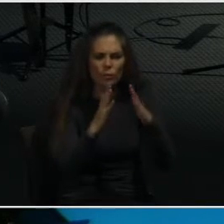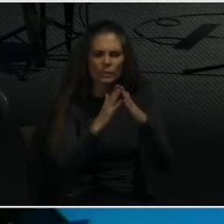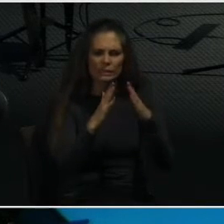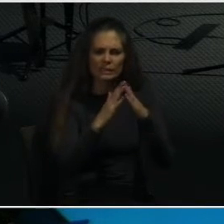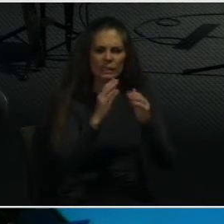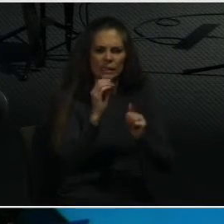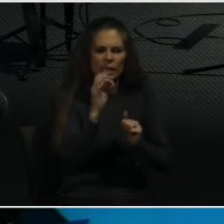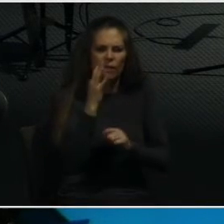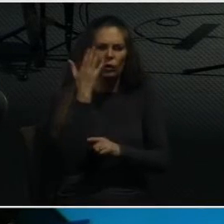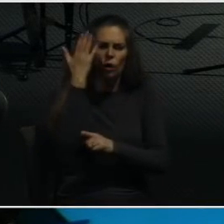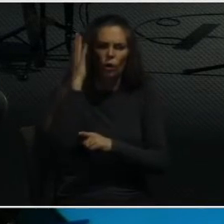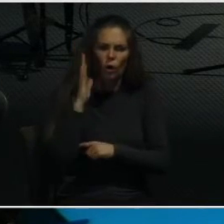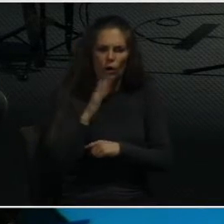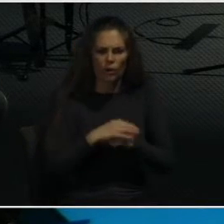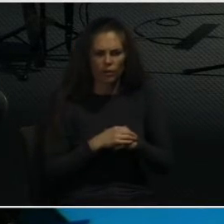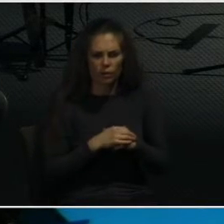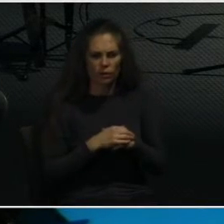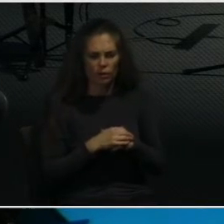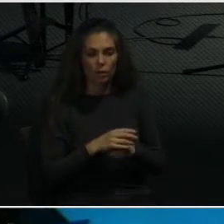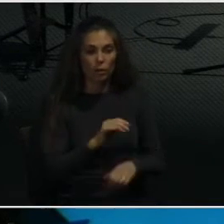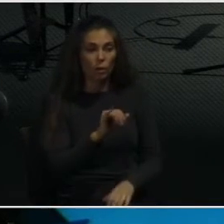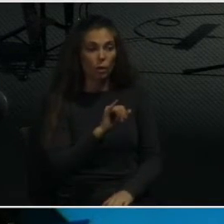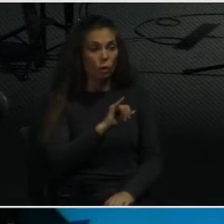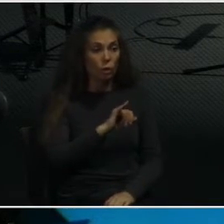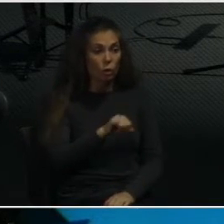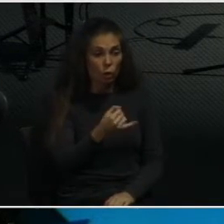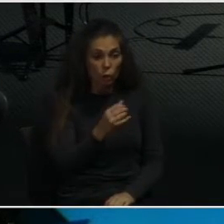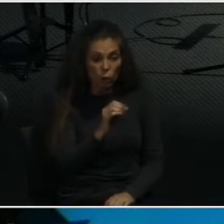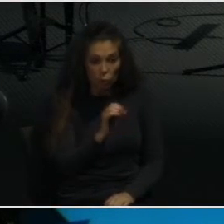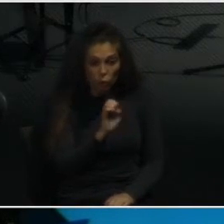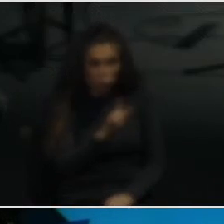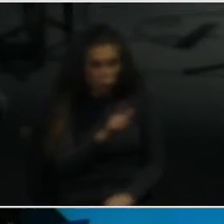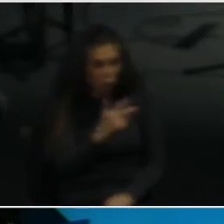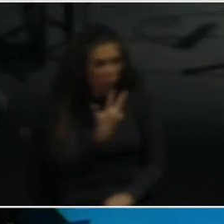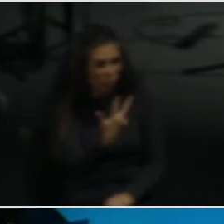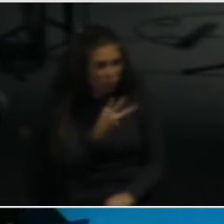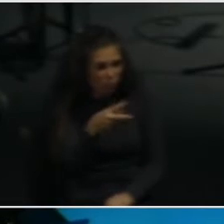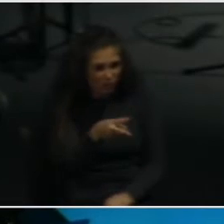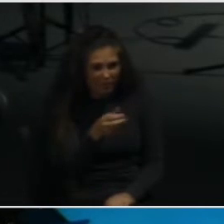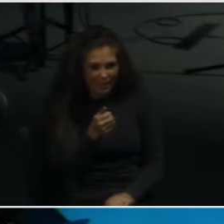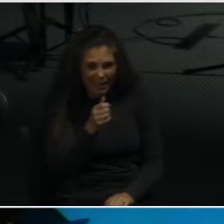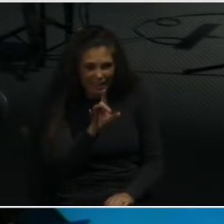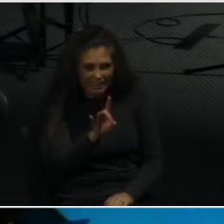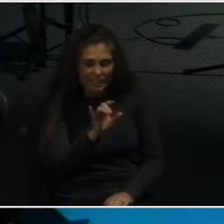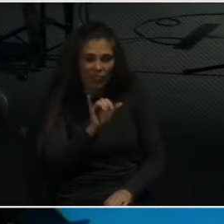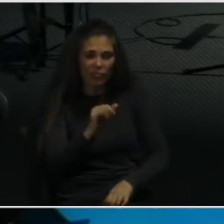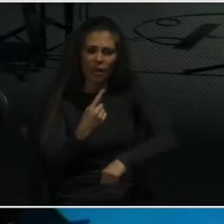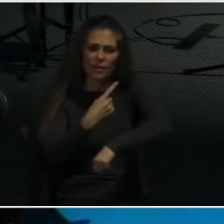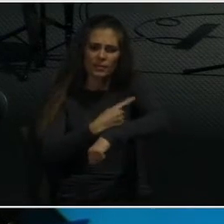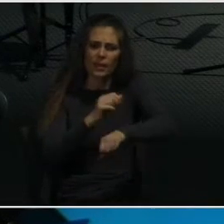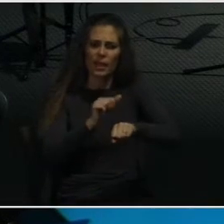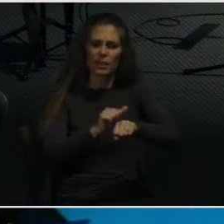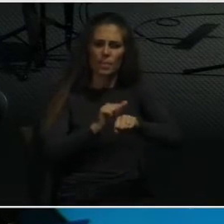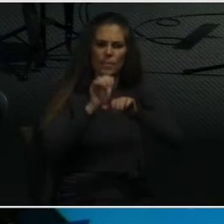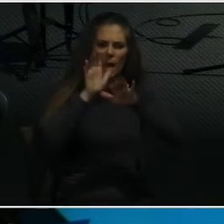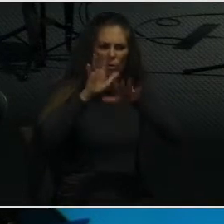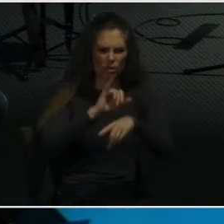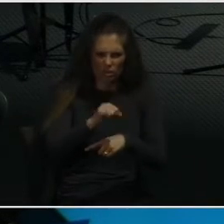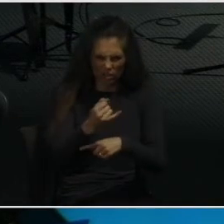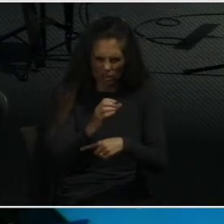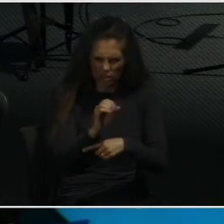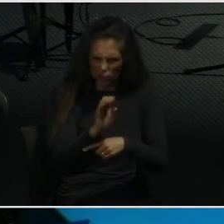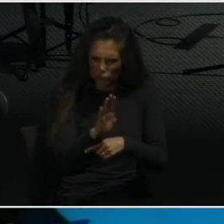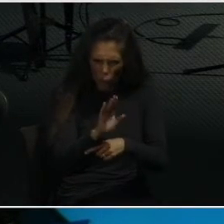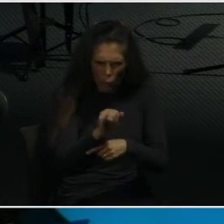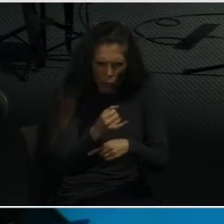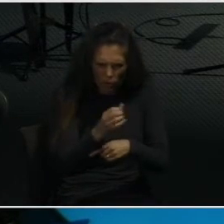Most High." Or Joel 3:18, "And in that day the mountains shall drip sweet wine, and hills shall flow